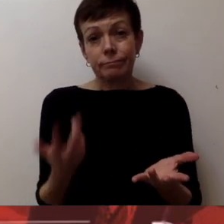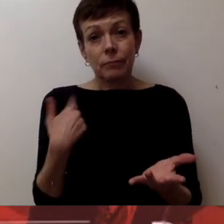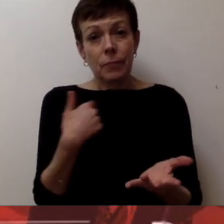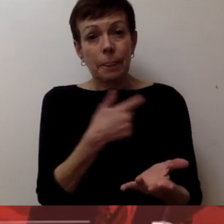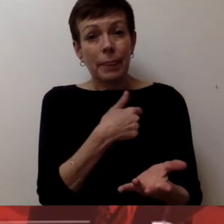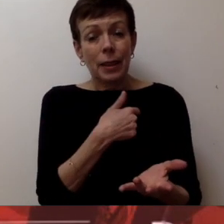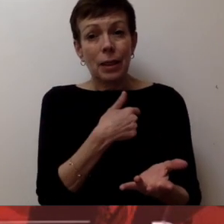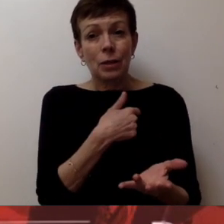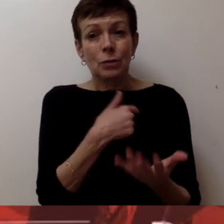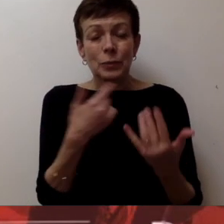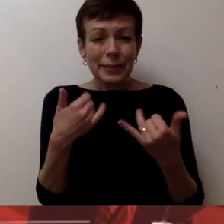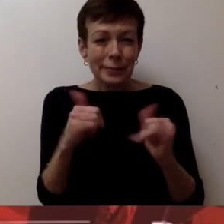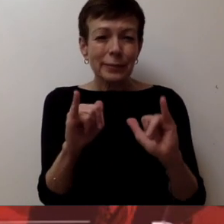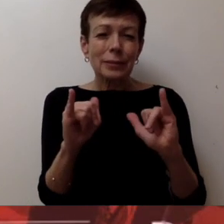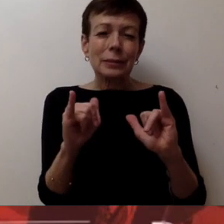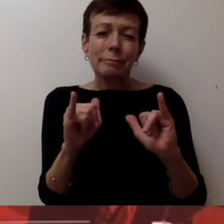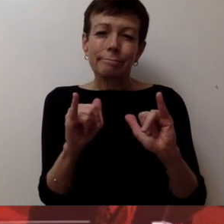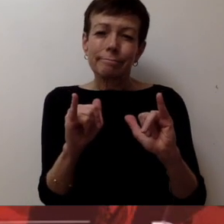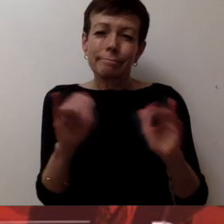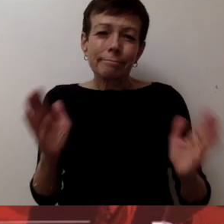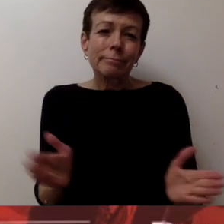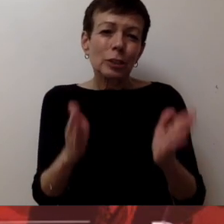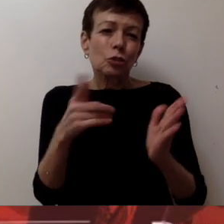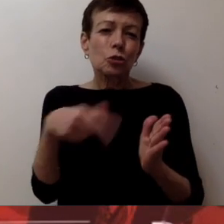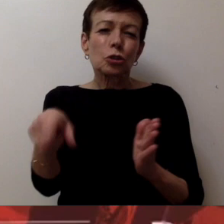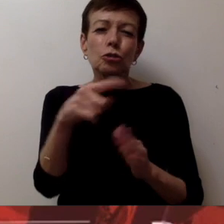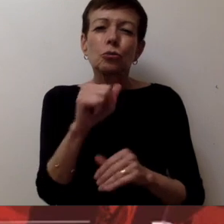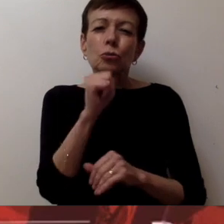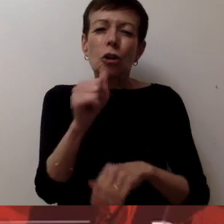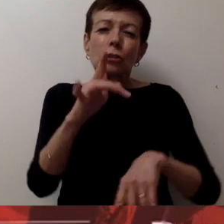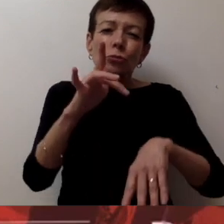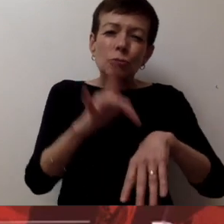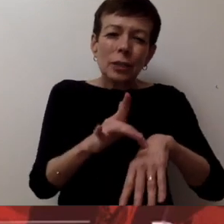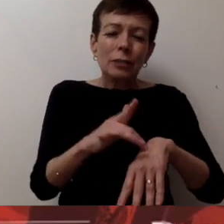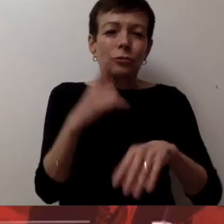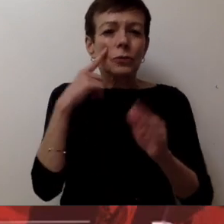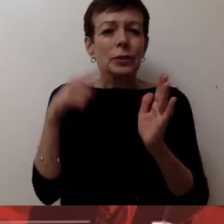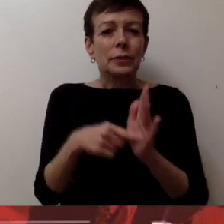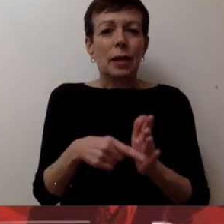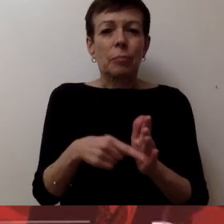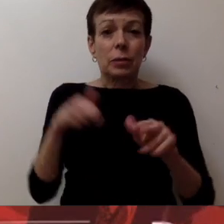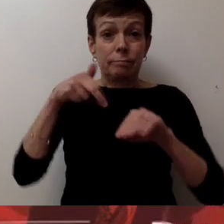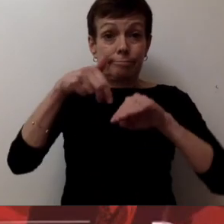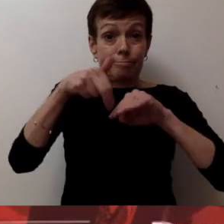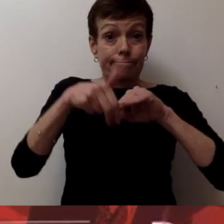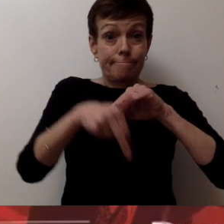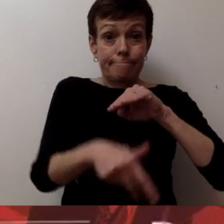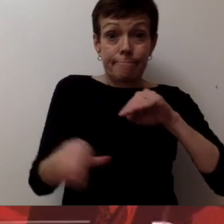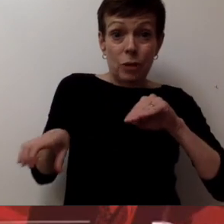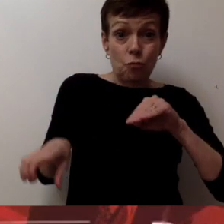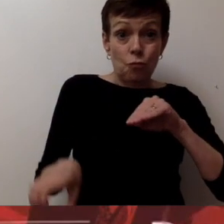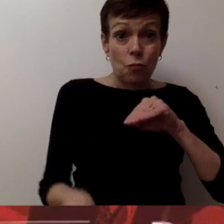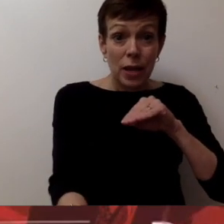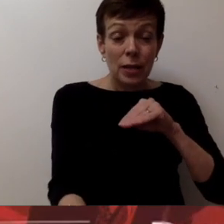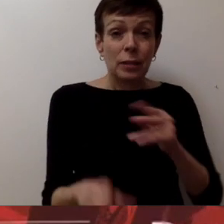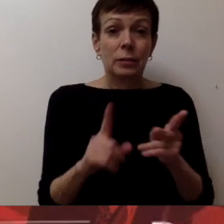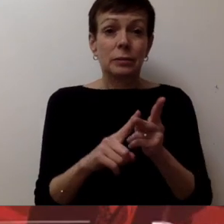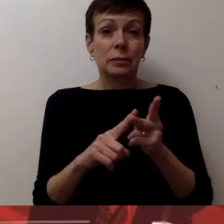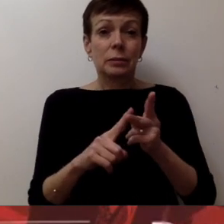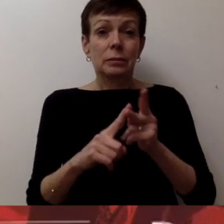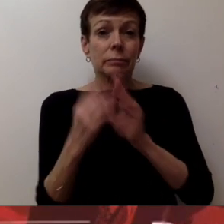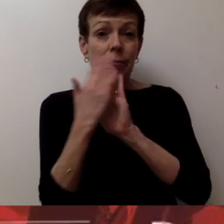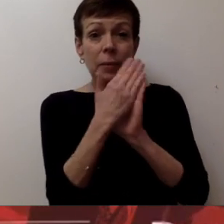not touch high touch areas. So your handrails, picnic benches, playground